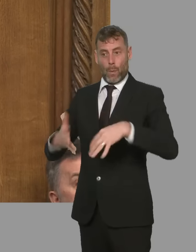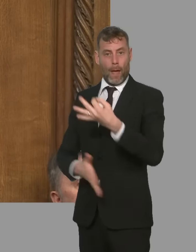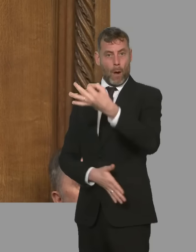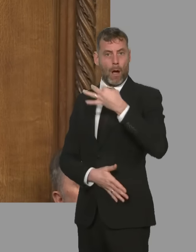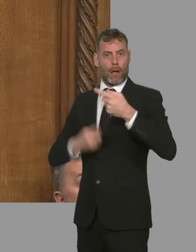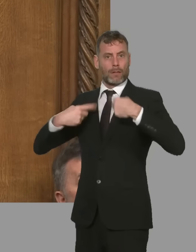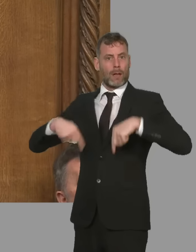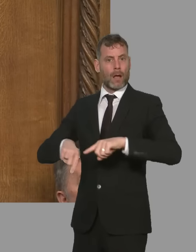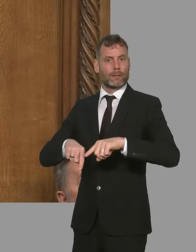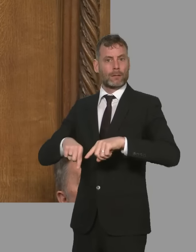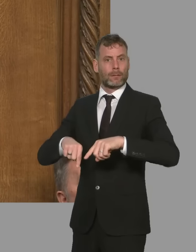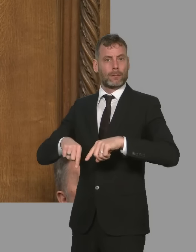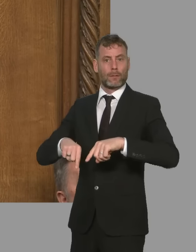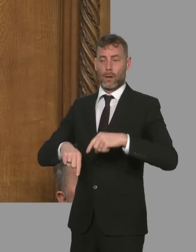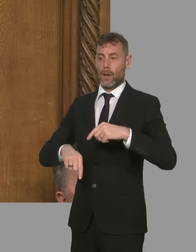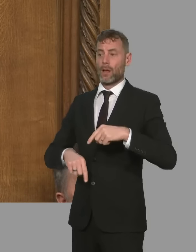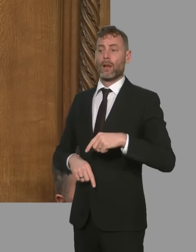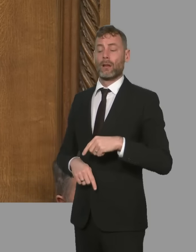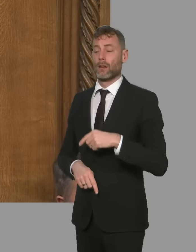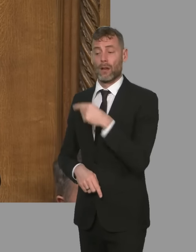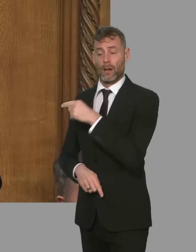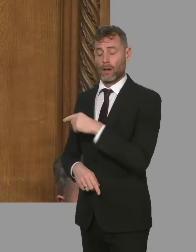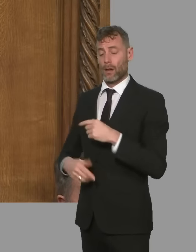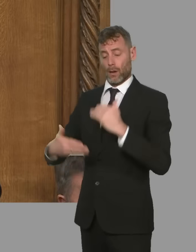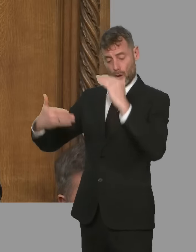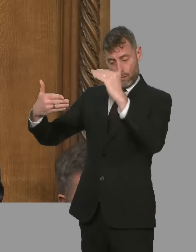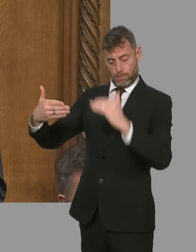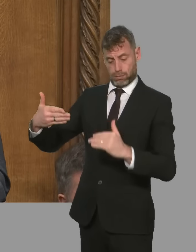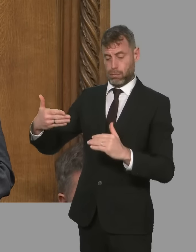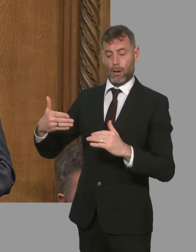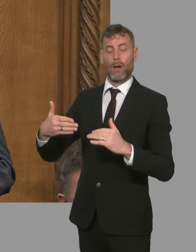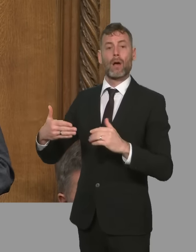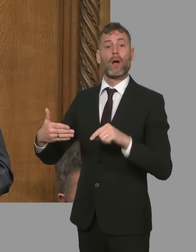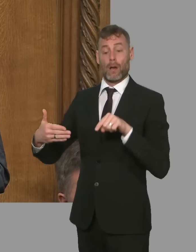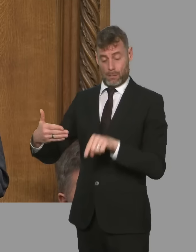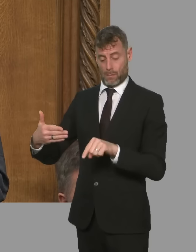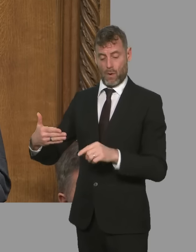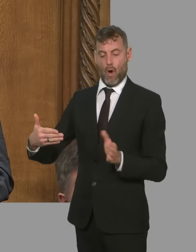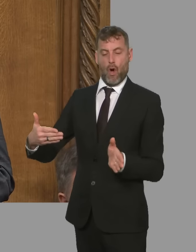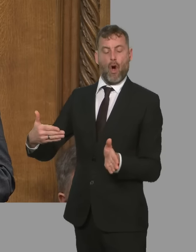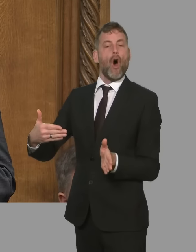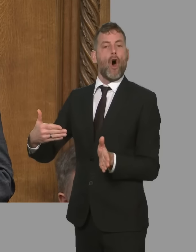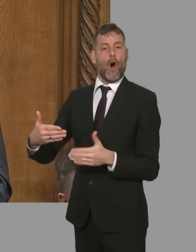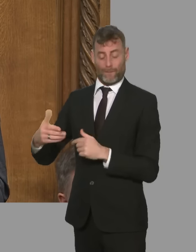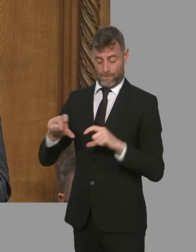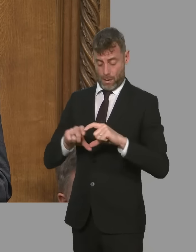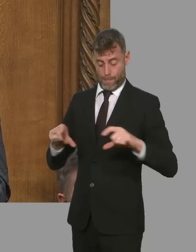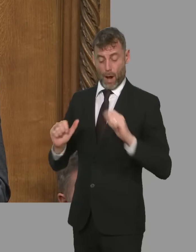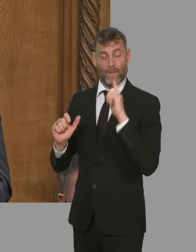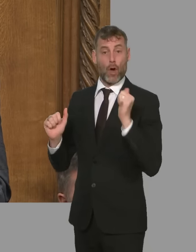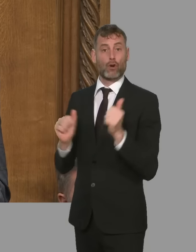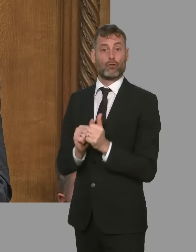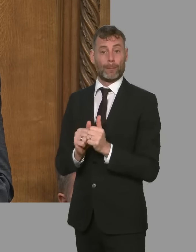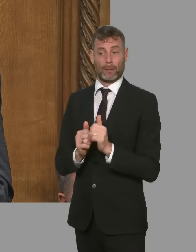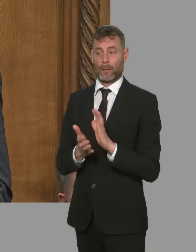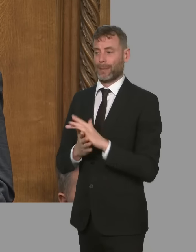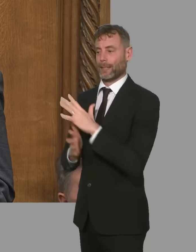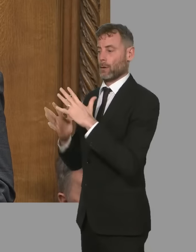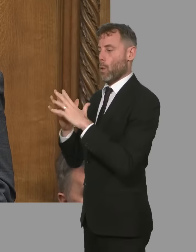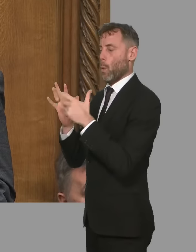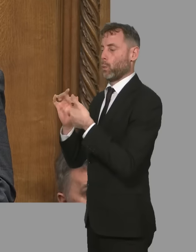4-year extension of the protocol. So, surely the Secretary of State